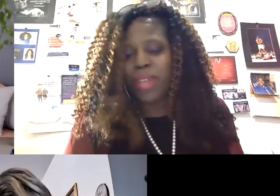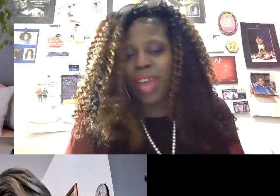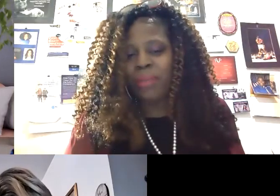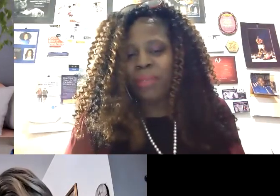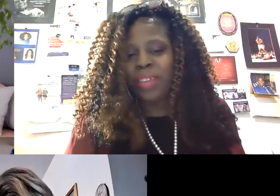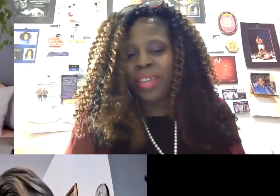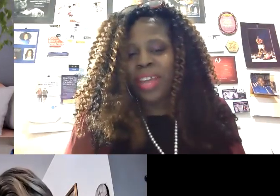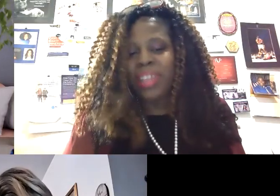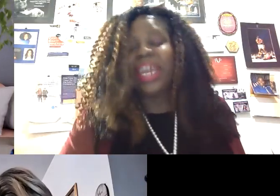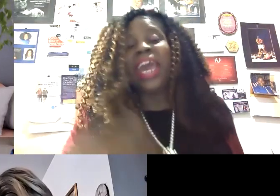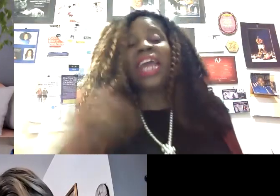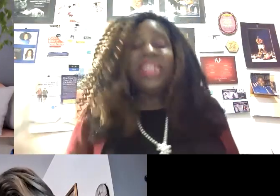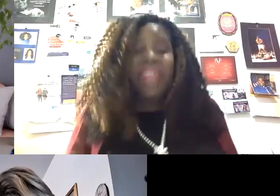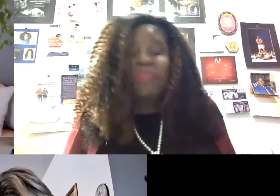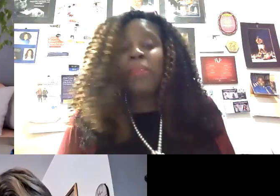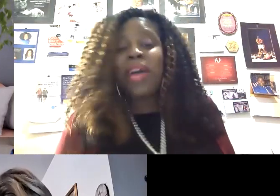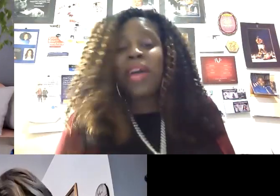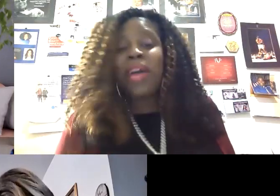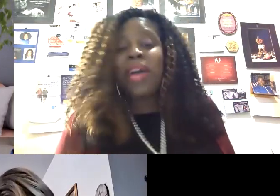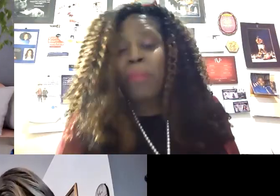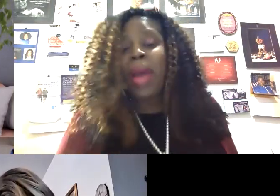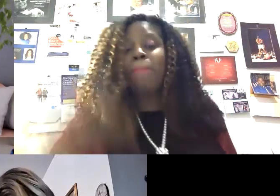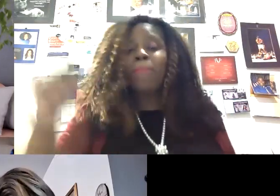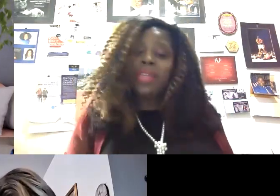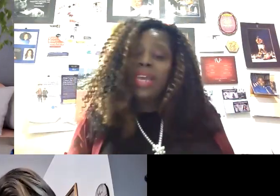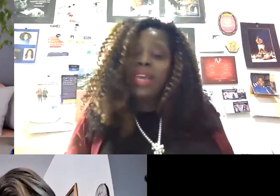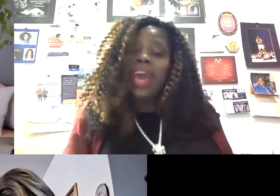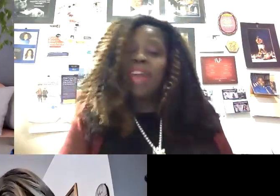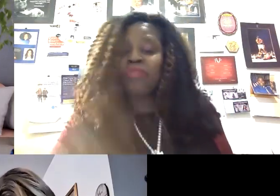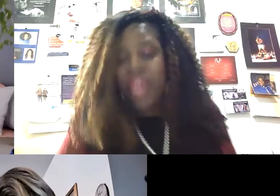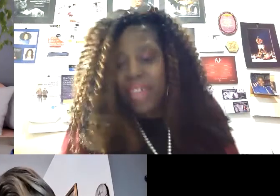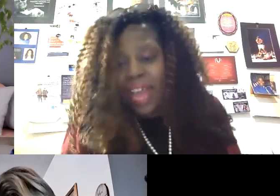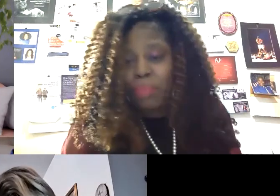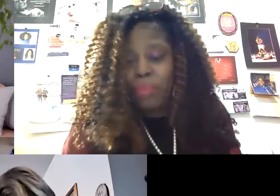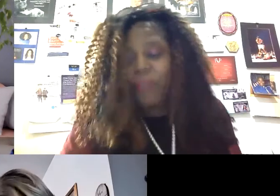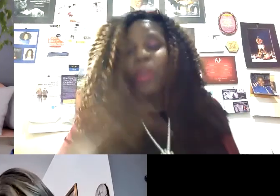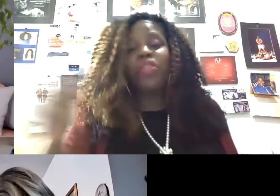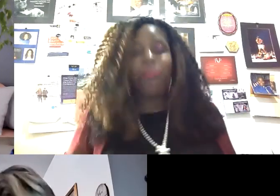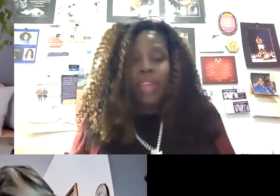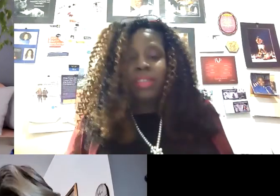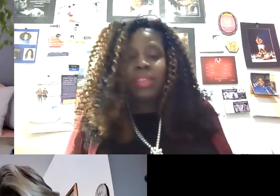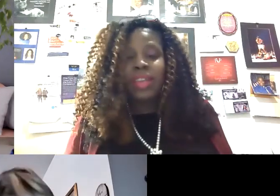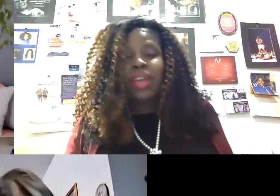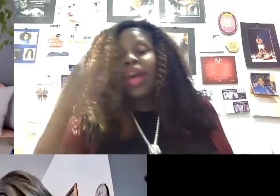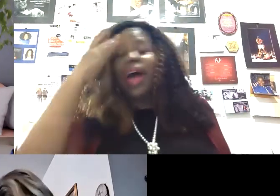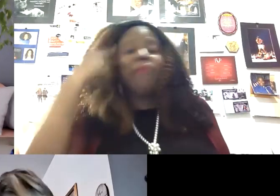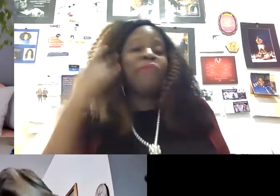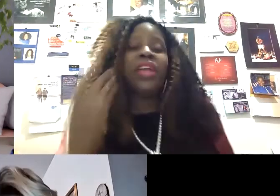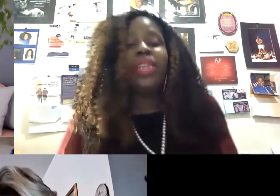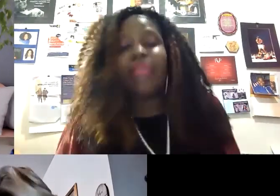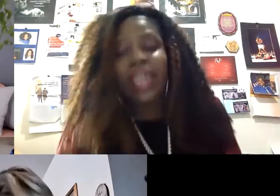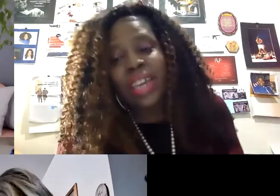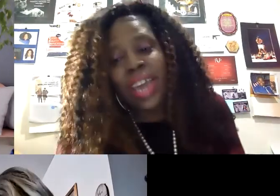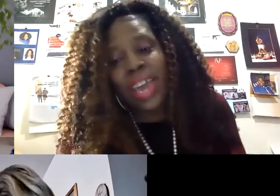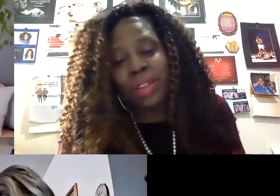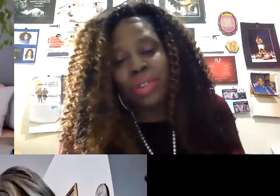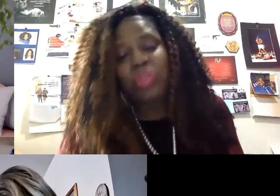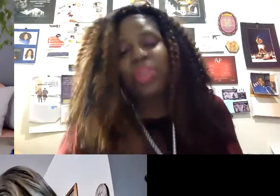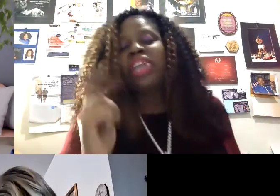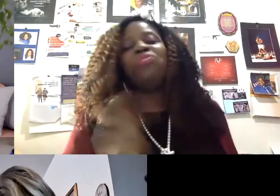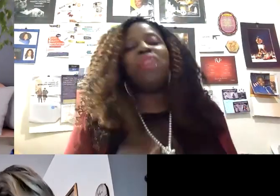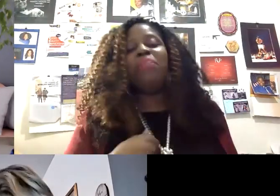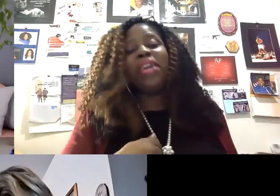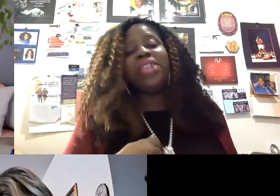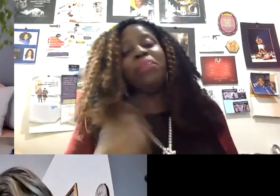tell me that. The end of the month when my money has ran out before the month, I'm feeling sick again. So